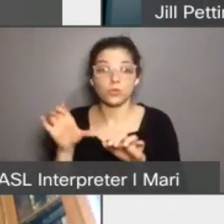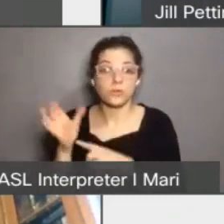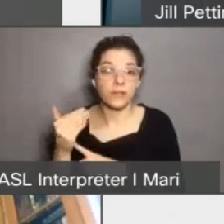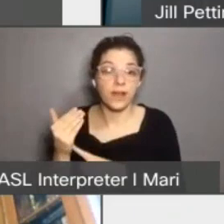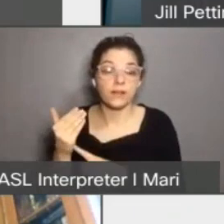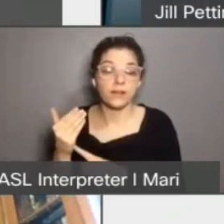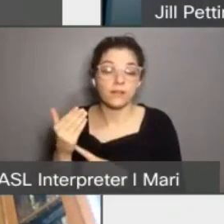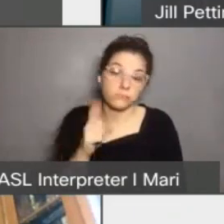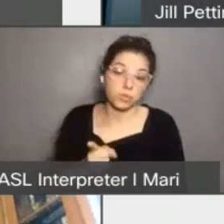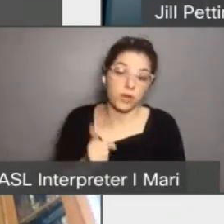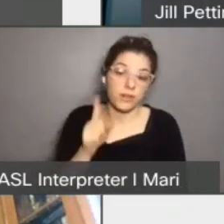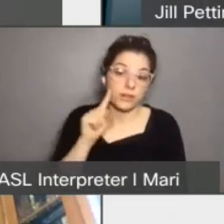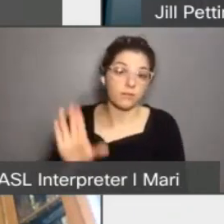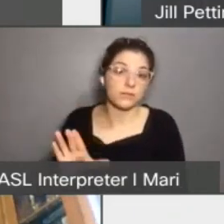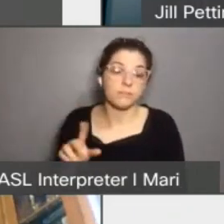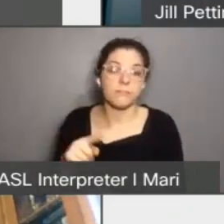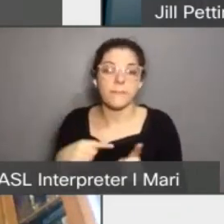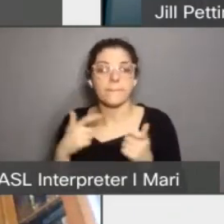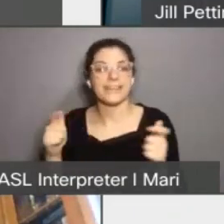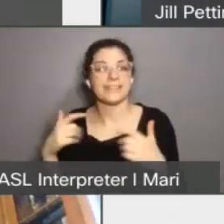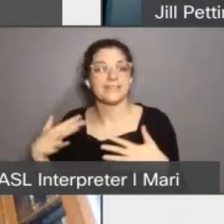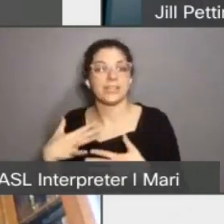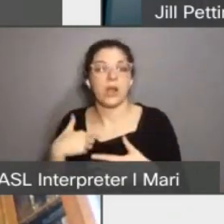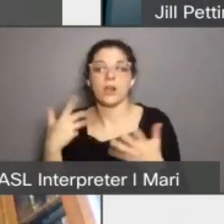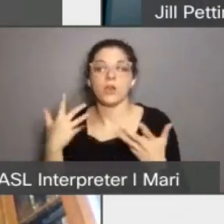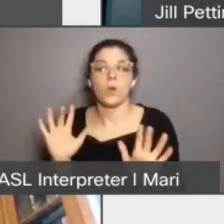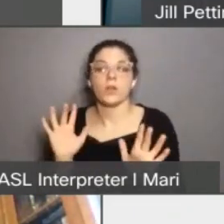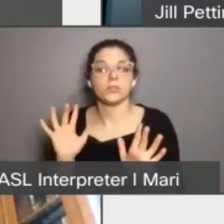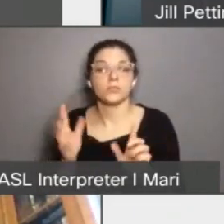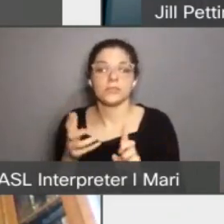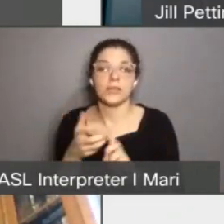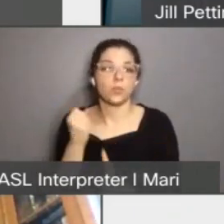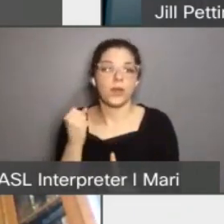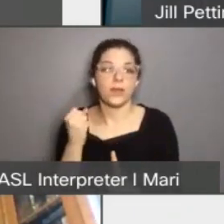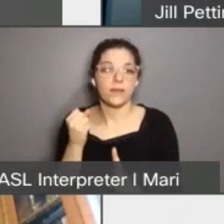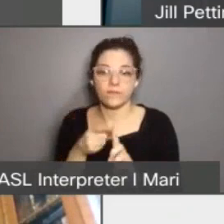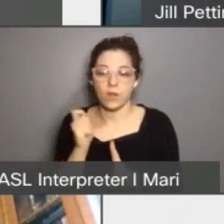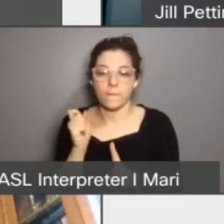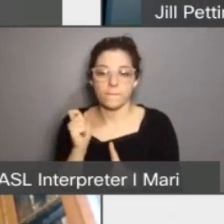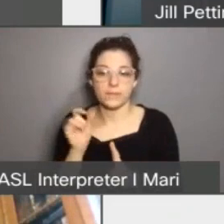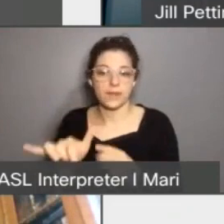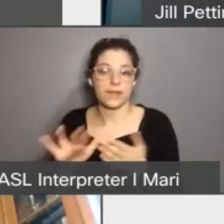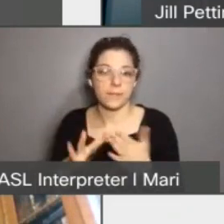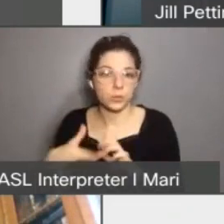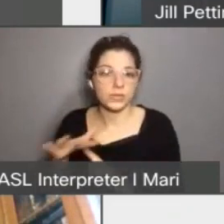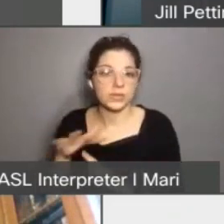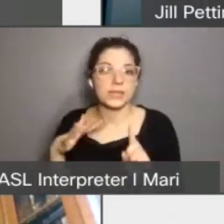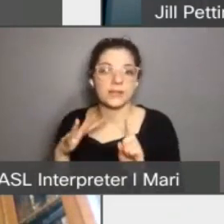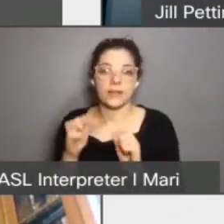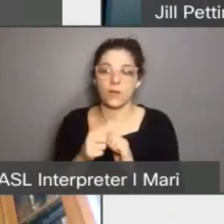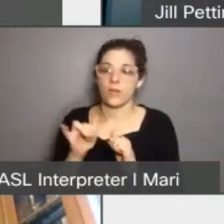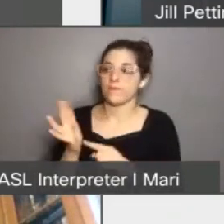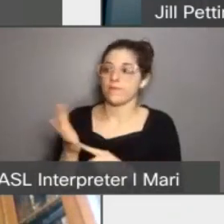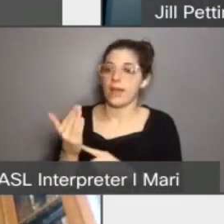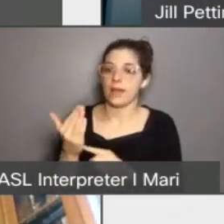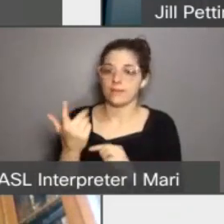yeah, I think that's awesome. But my biggest fear is I don't want to like take away from that community and how that flag just